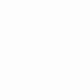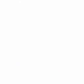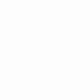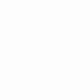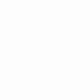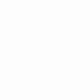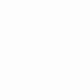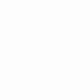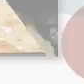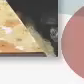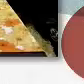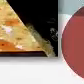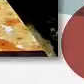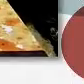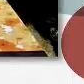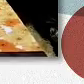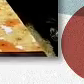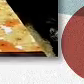DidikTV KPM.